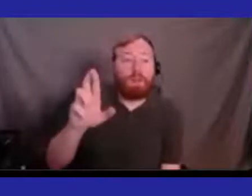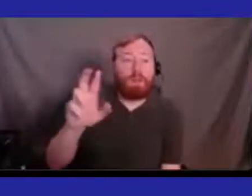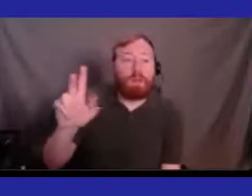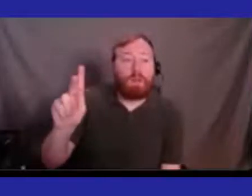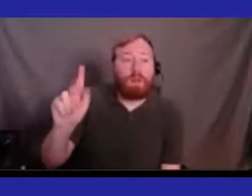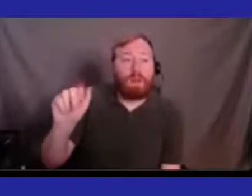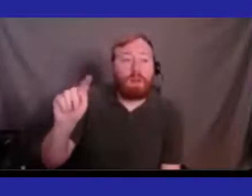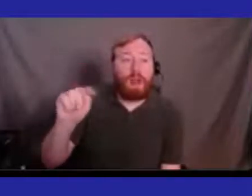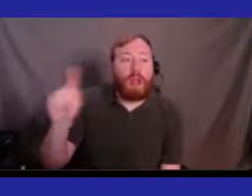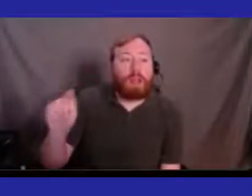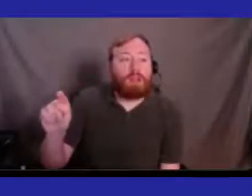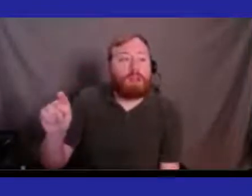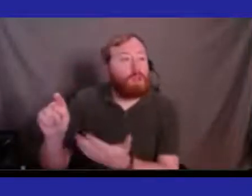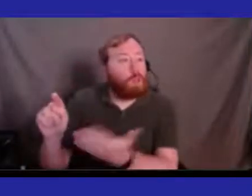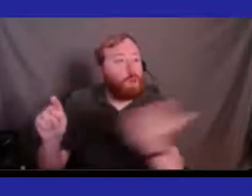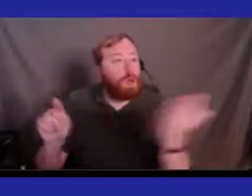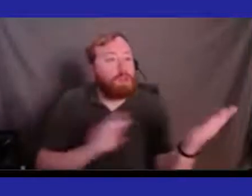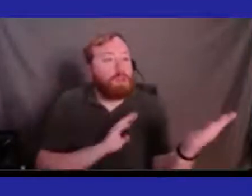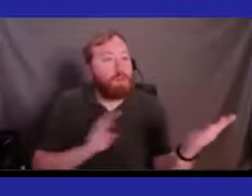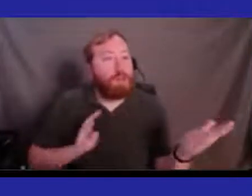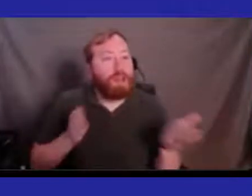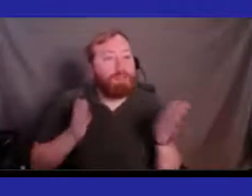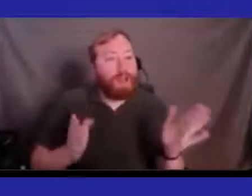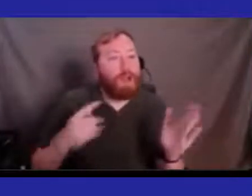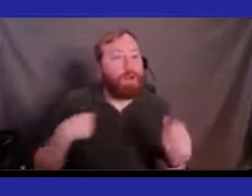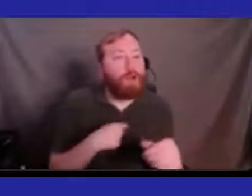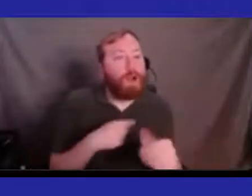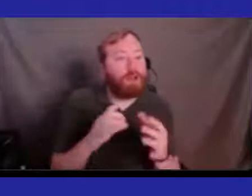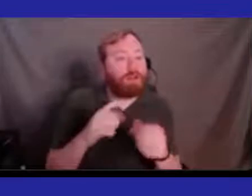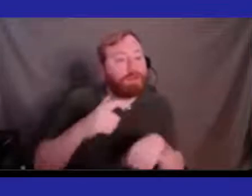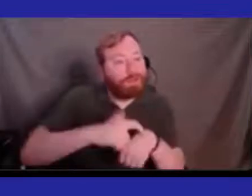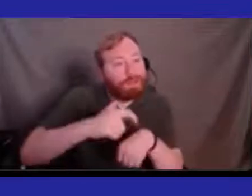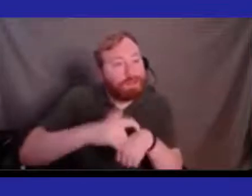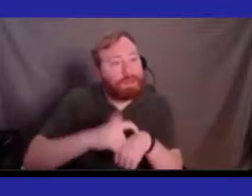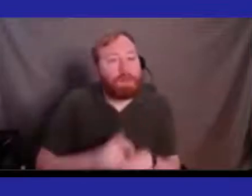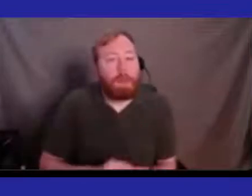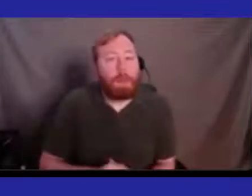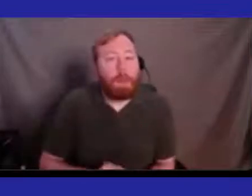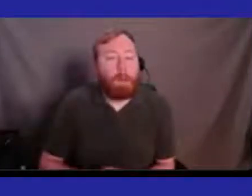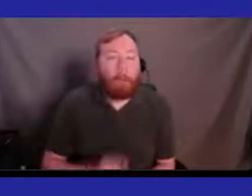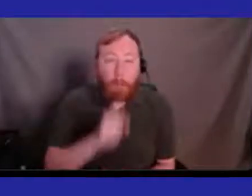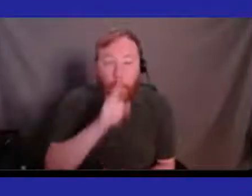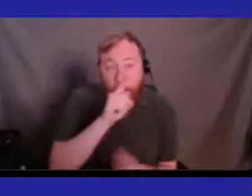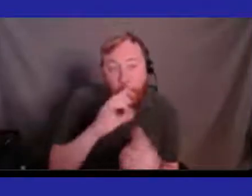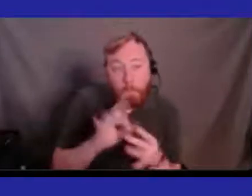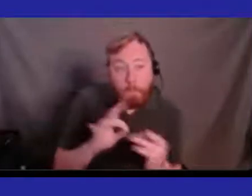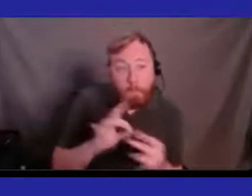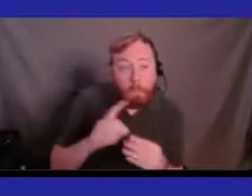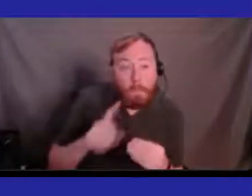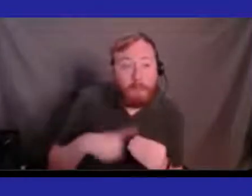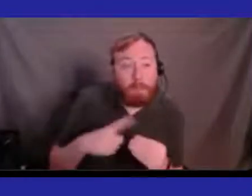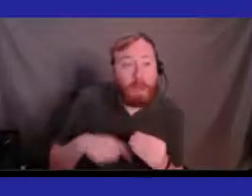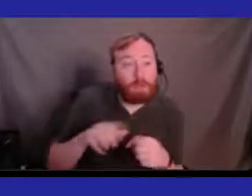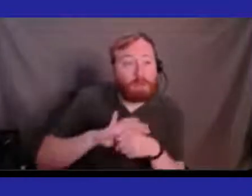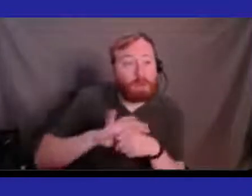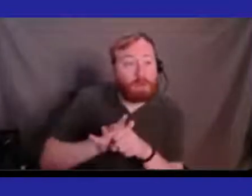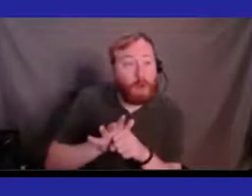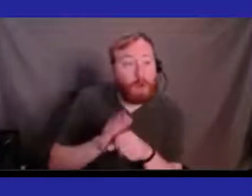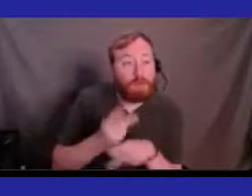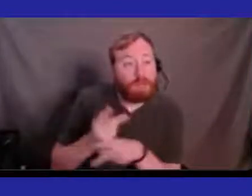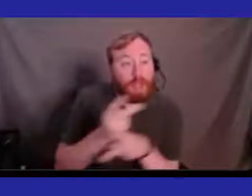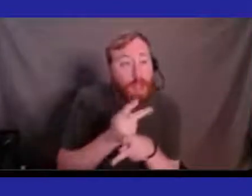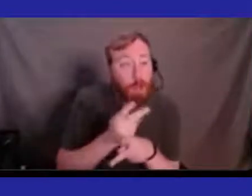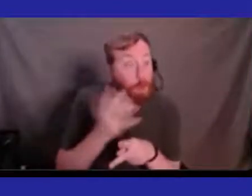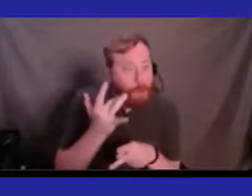this time. I am not going to comment too much upon COVID care because it was just fantastic.